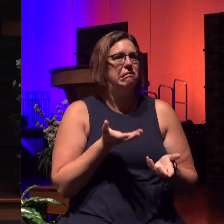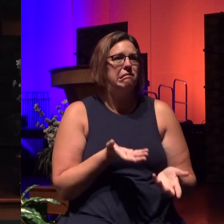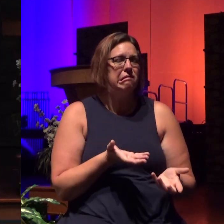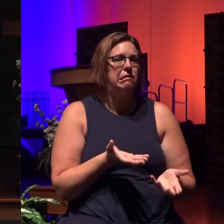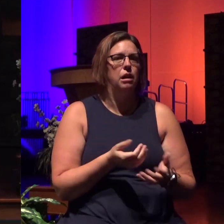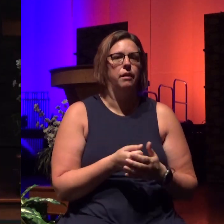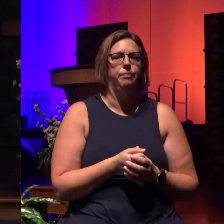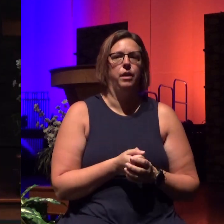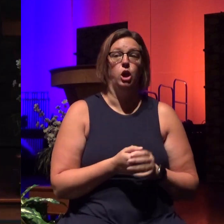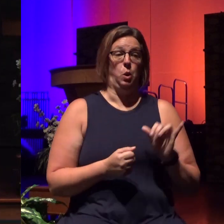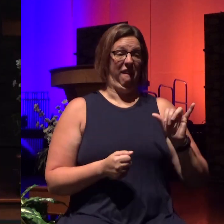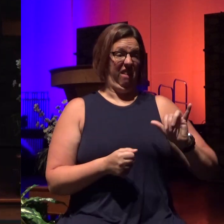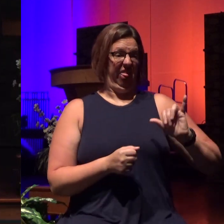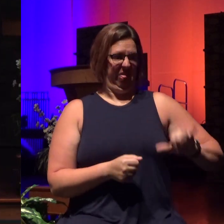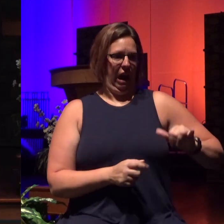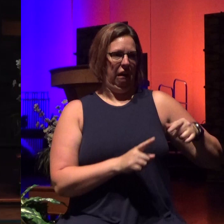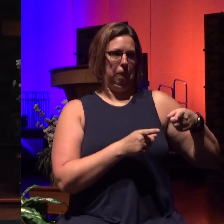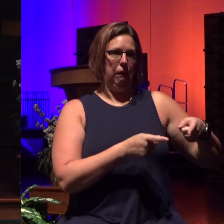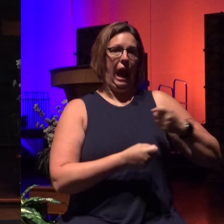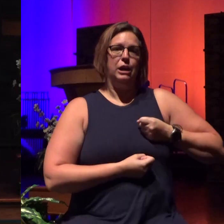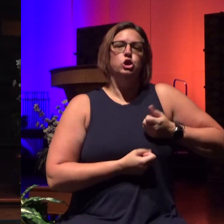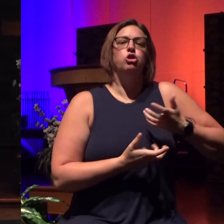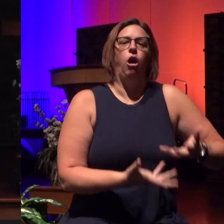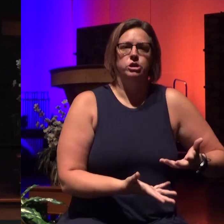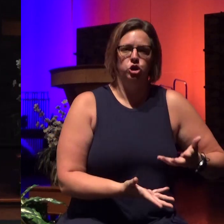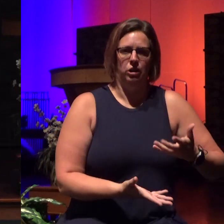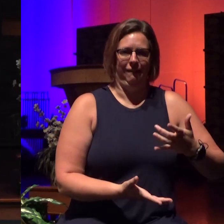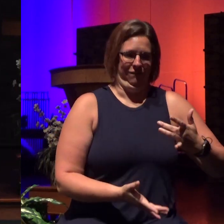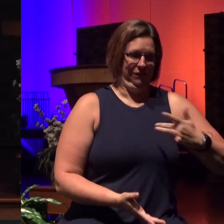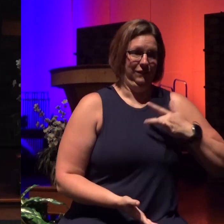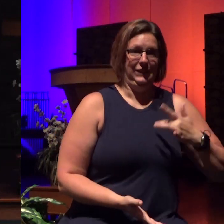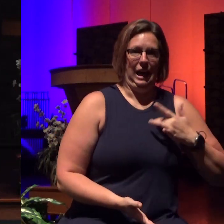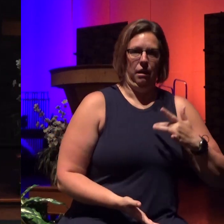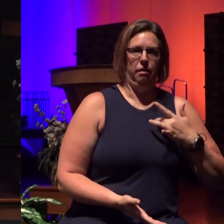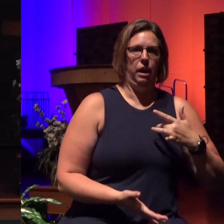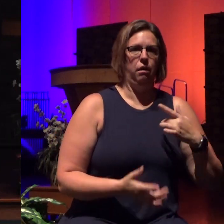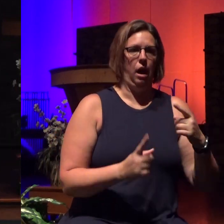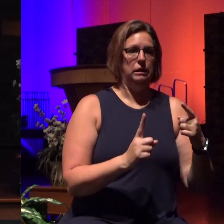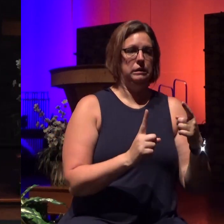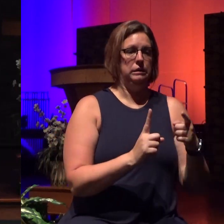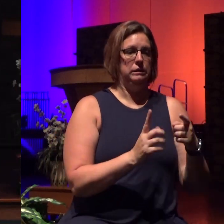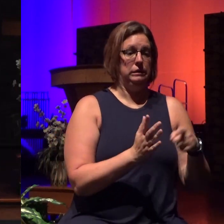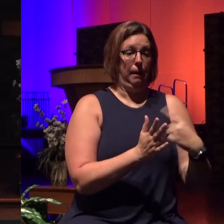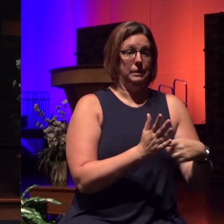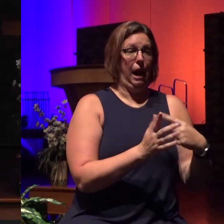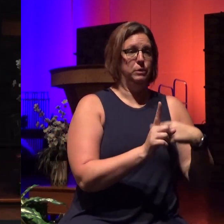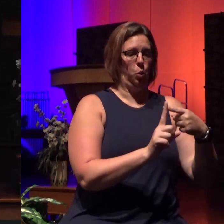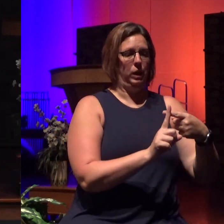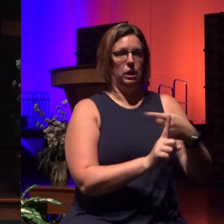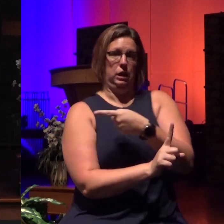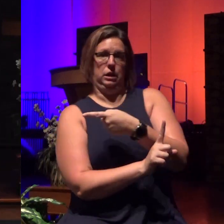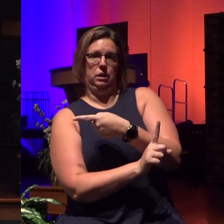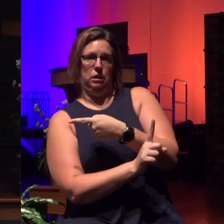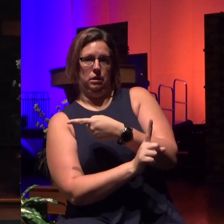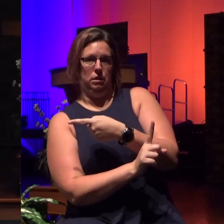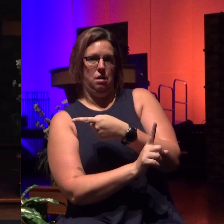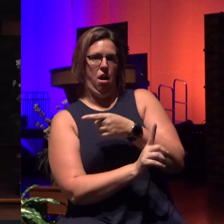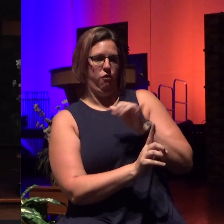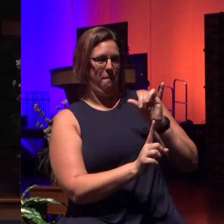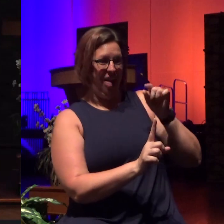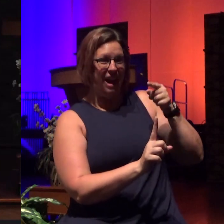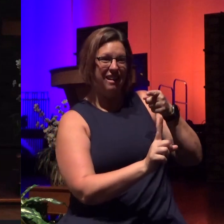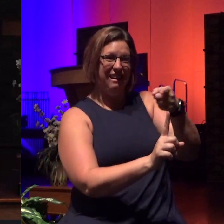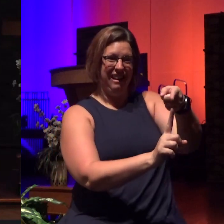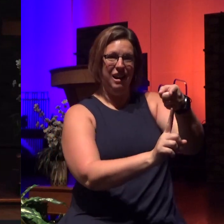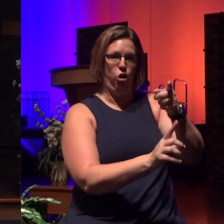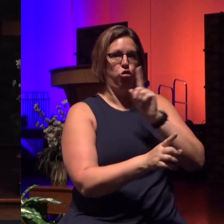that exhausted feeling and that wonderment, sometimes we veer from a path that really, truly makes a difference